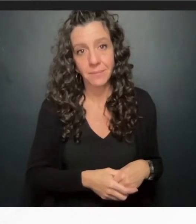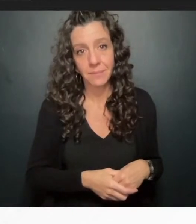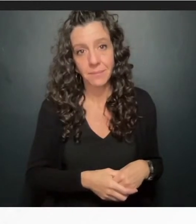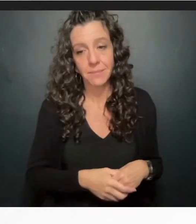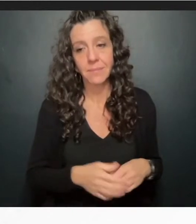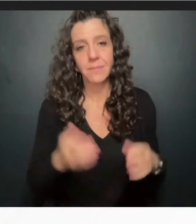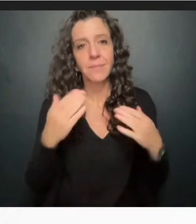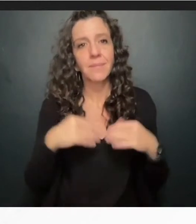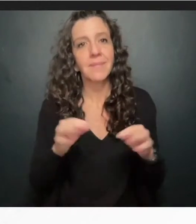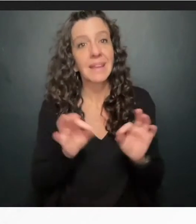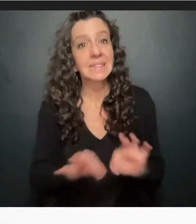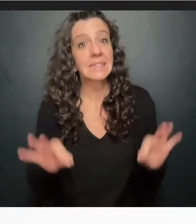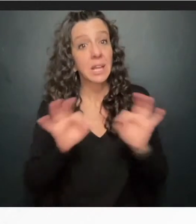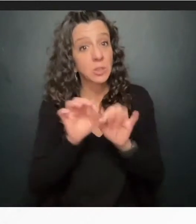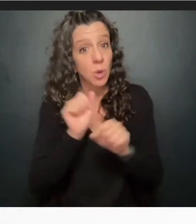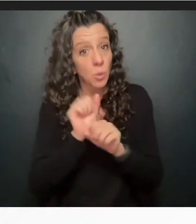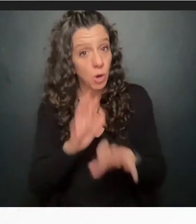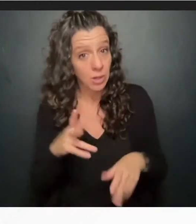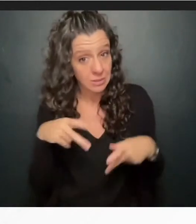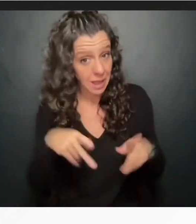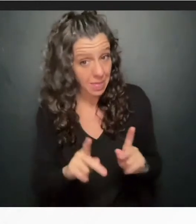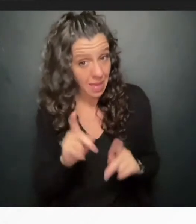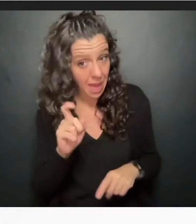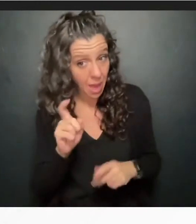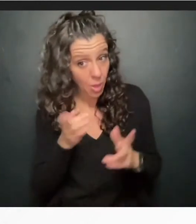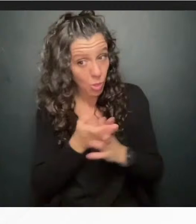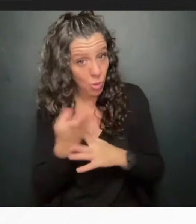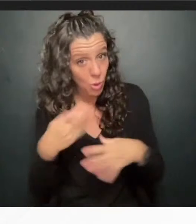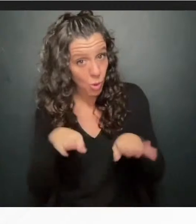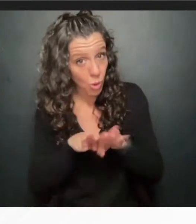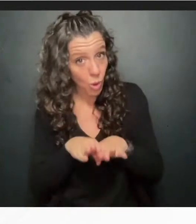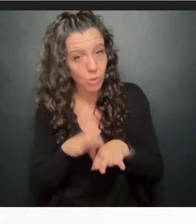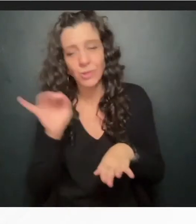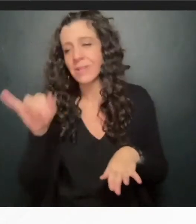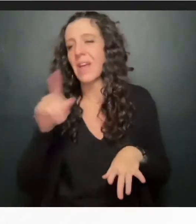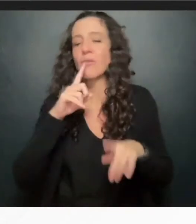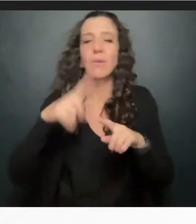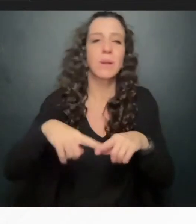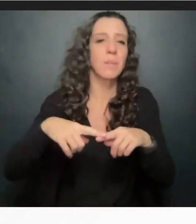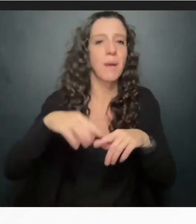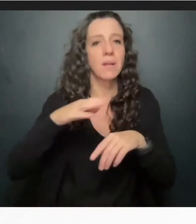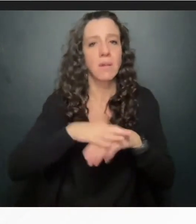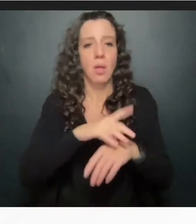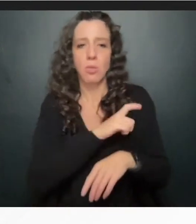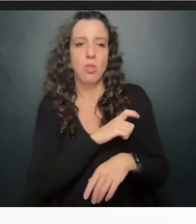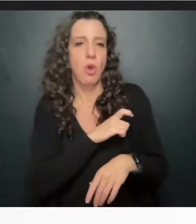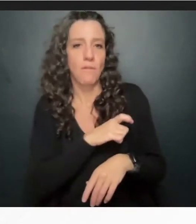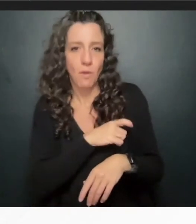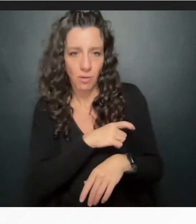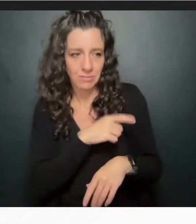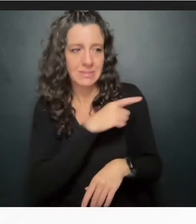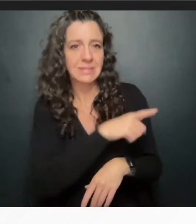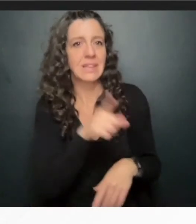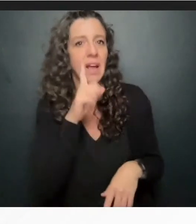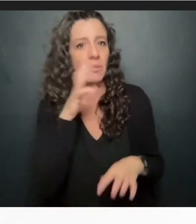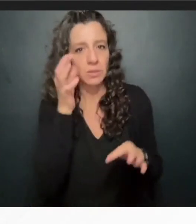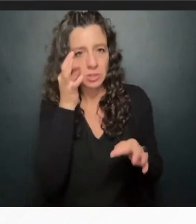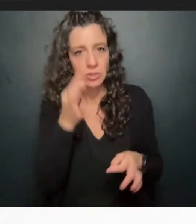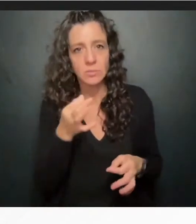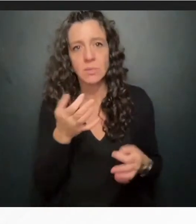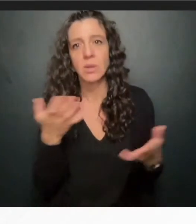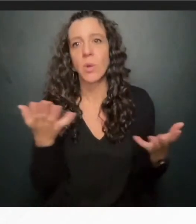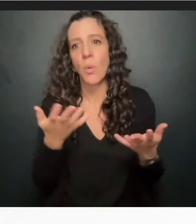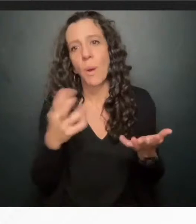Essential workers be allowed through the closures. That's really depending. Law enforcement will determine what is an